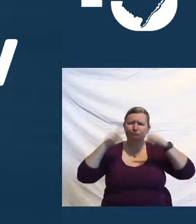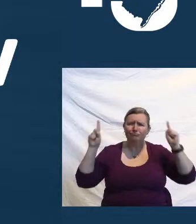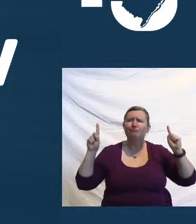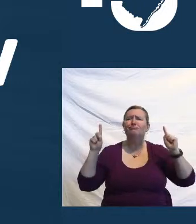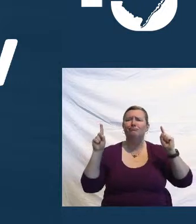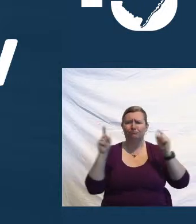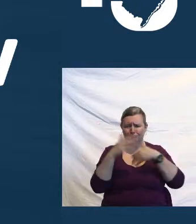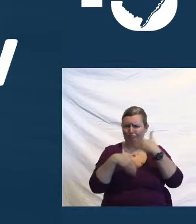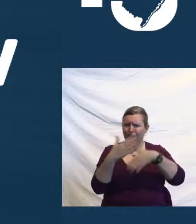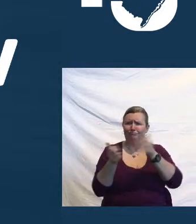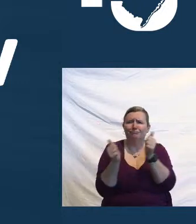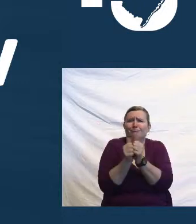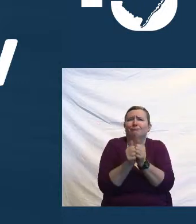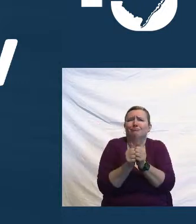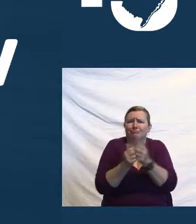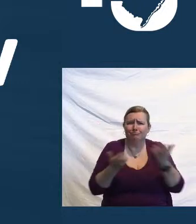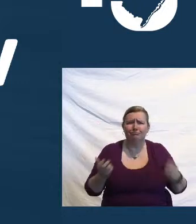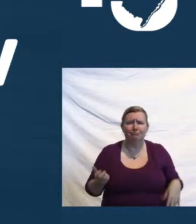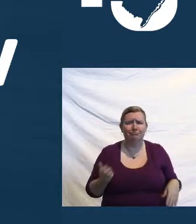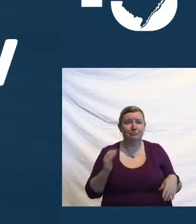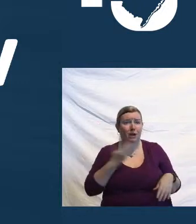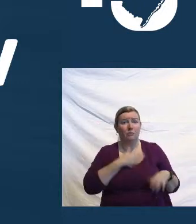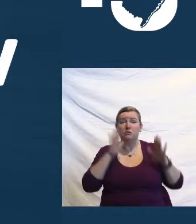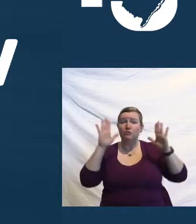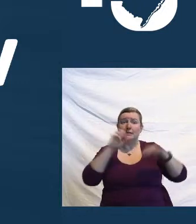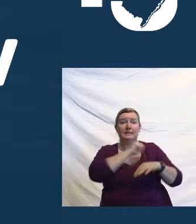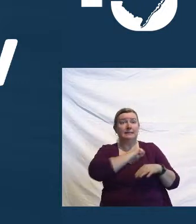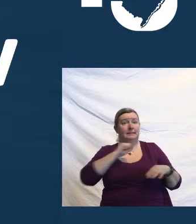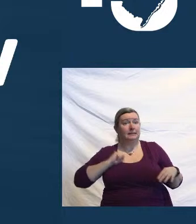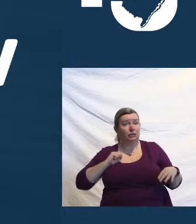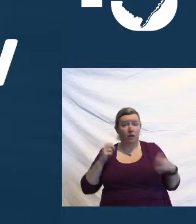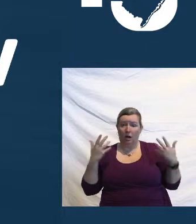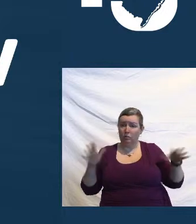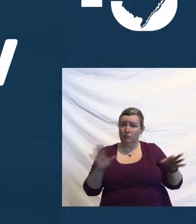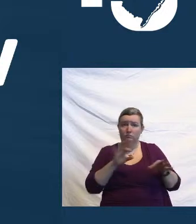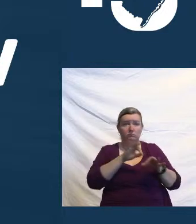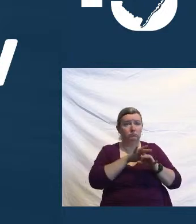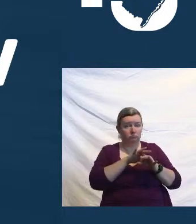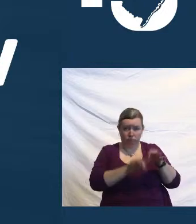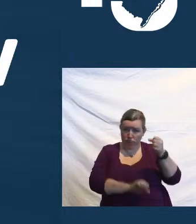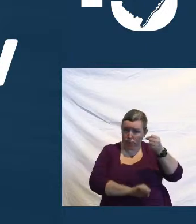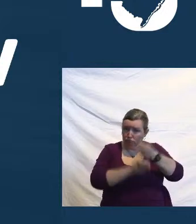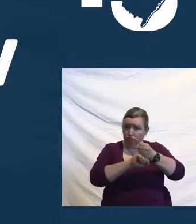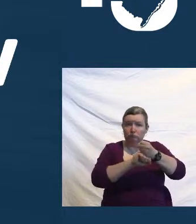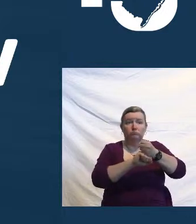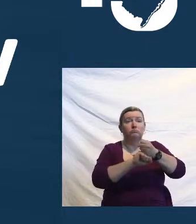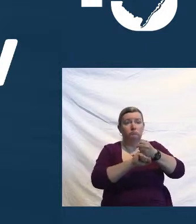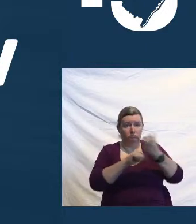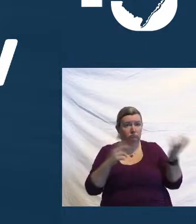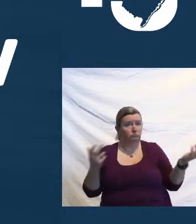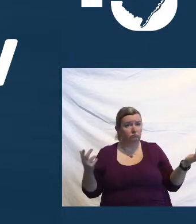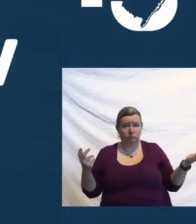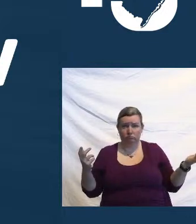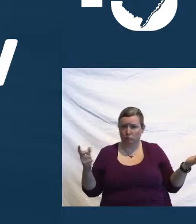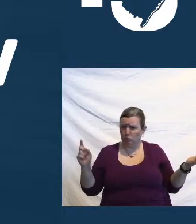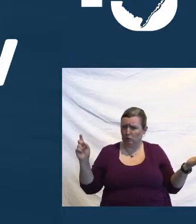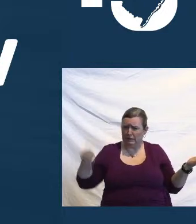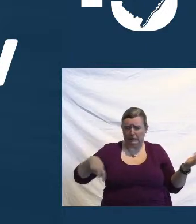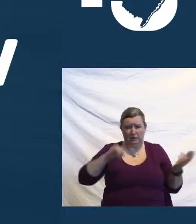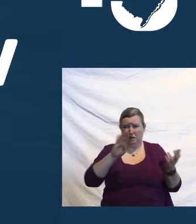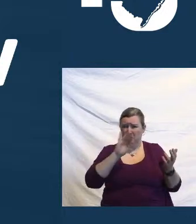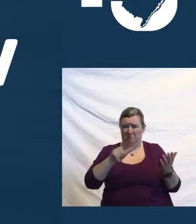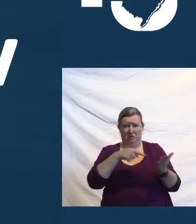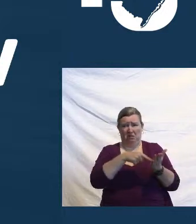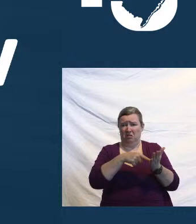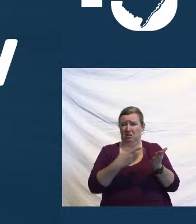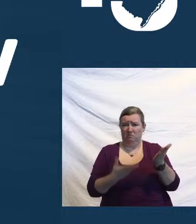senators had already voted for infrastructure, I think as far back as August. These projects will create good jobs now and support